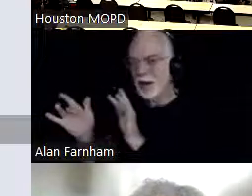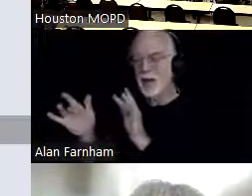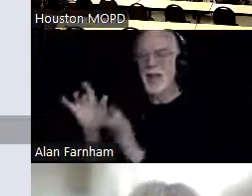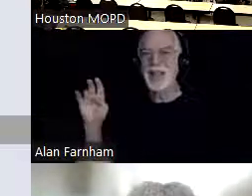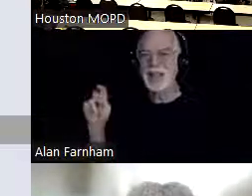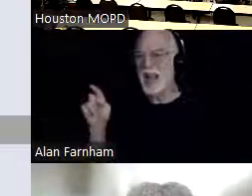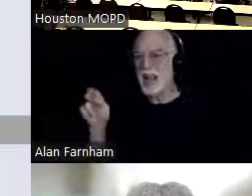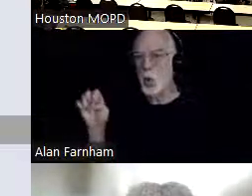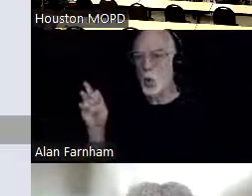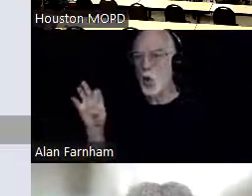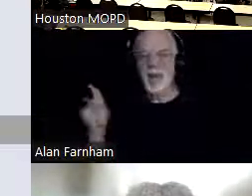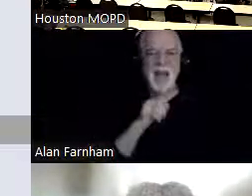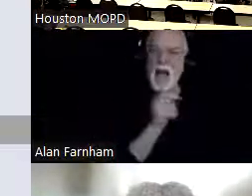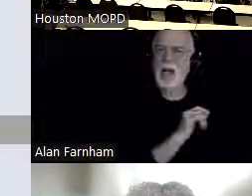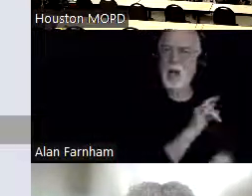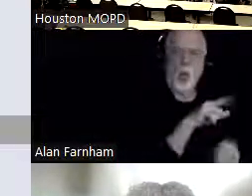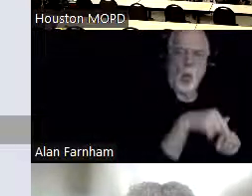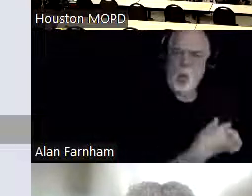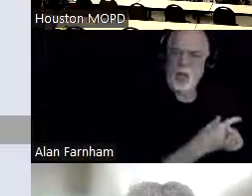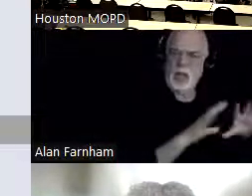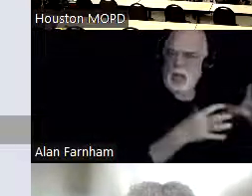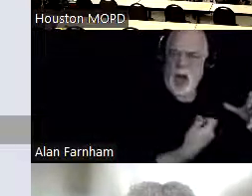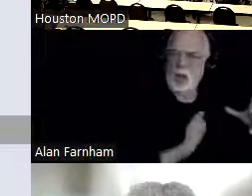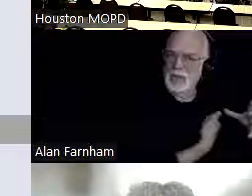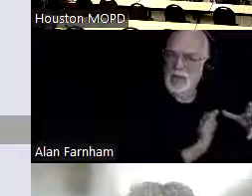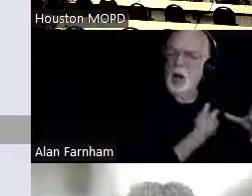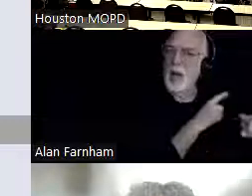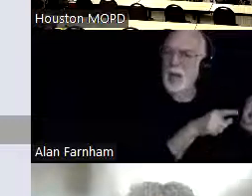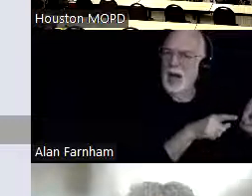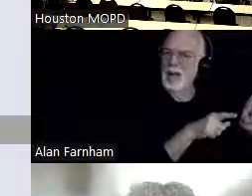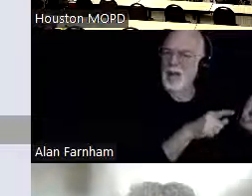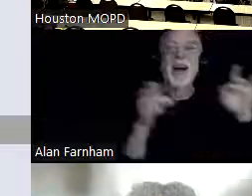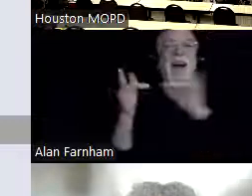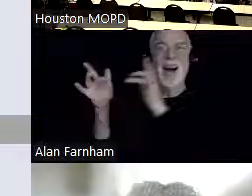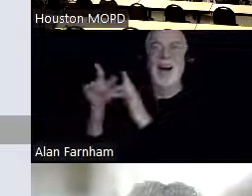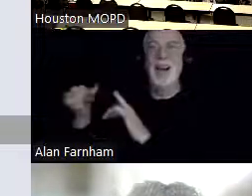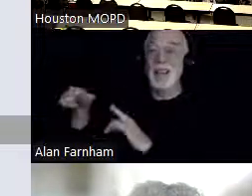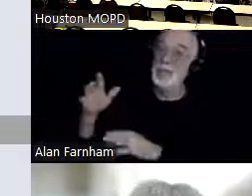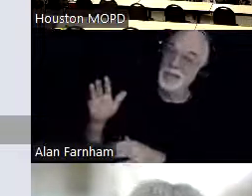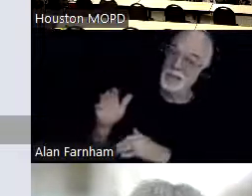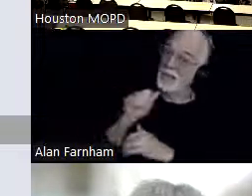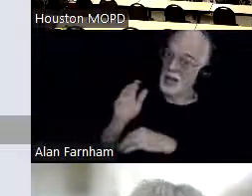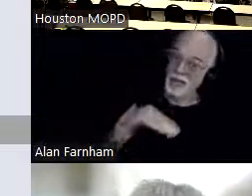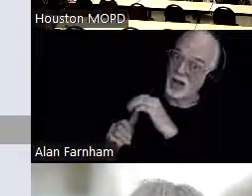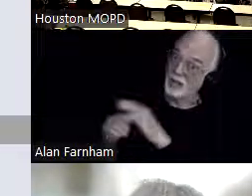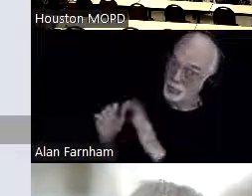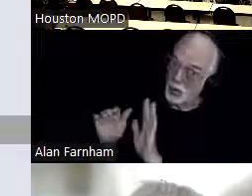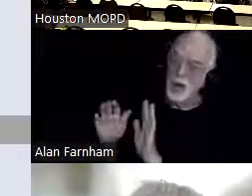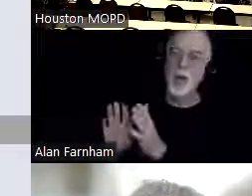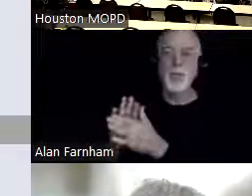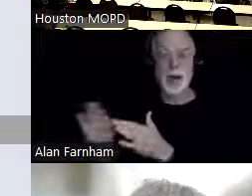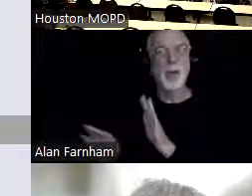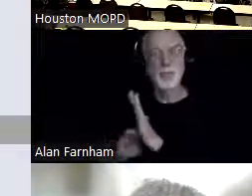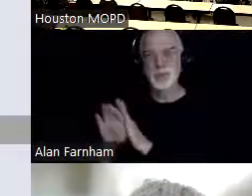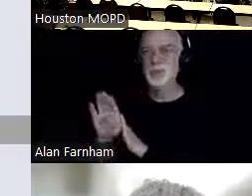within ourselves, but networking in the areas that make us uncomfortable in order to grow. Ooh, that was